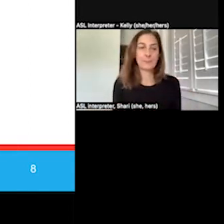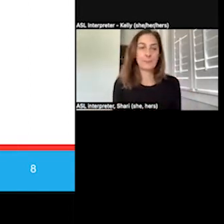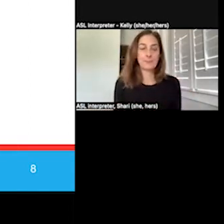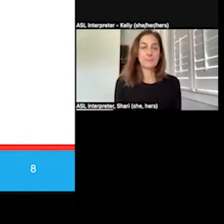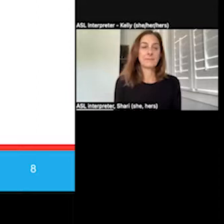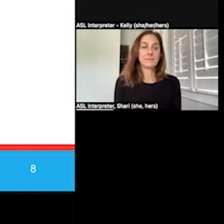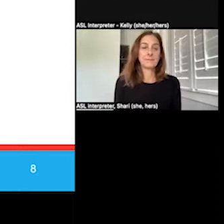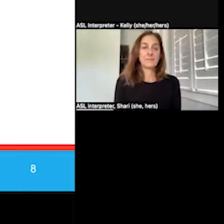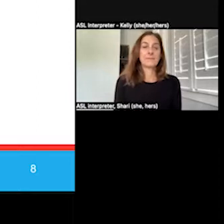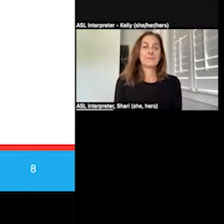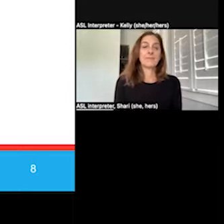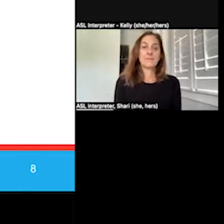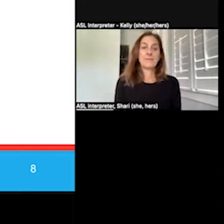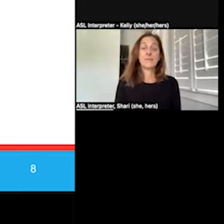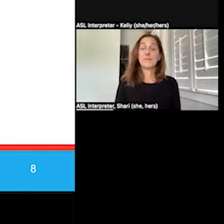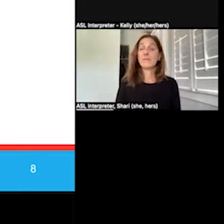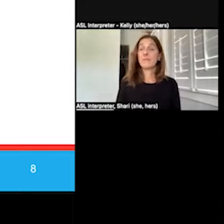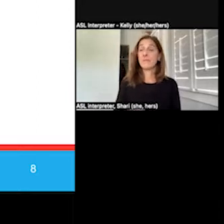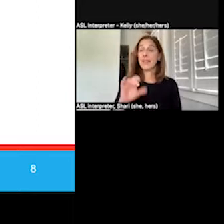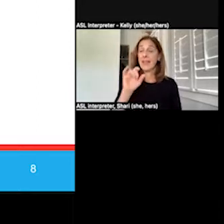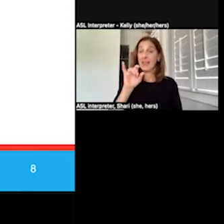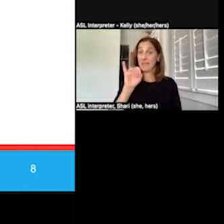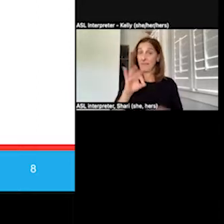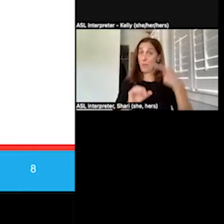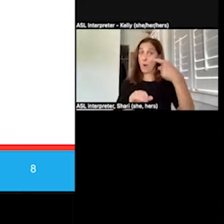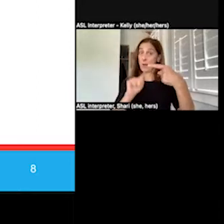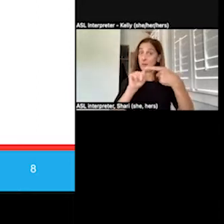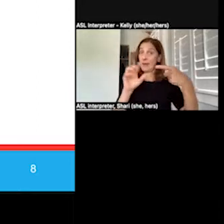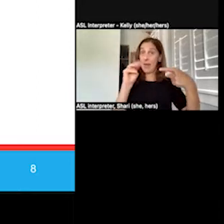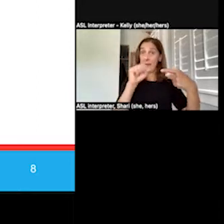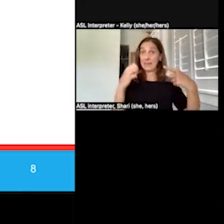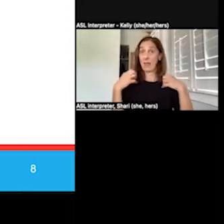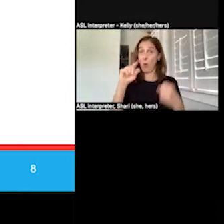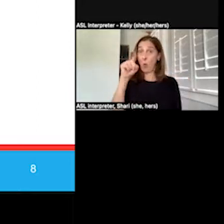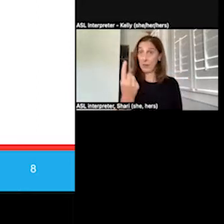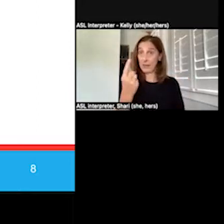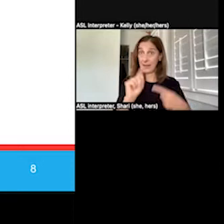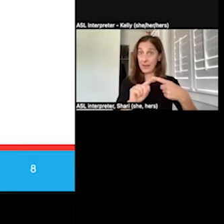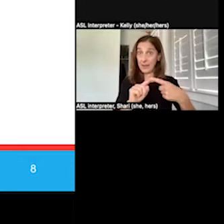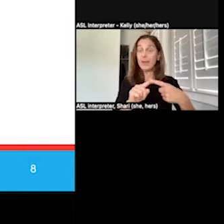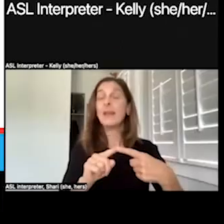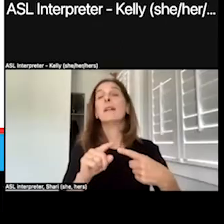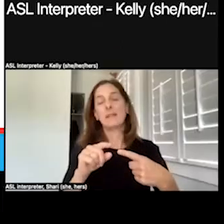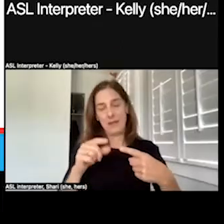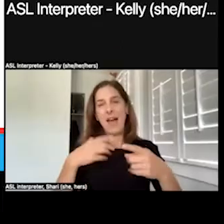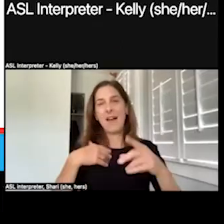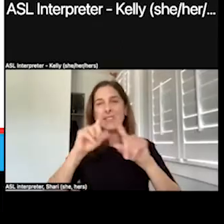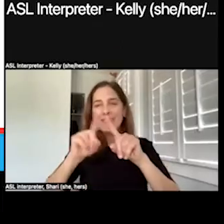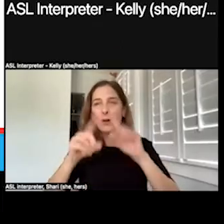If Mass Health is your only coverage, you will be prompted to select a plan within Mass